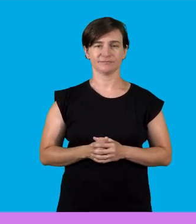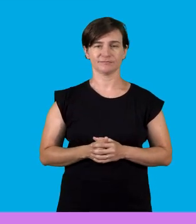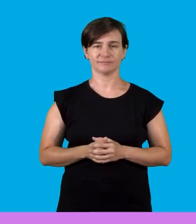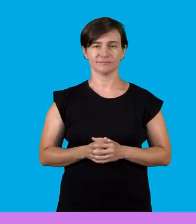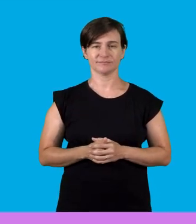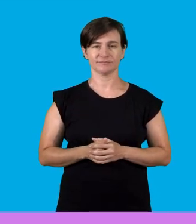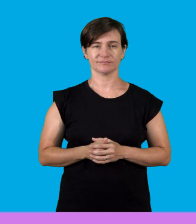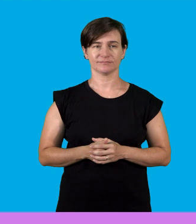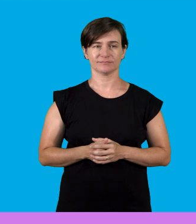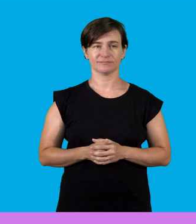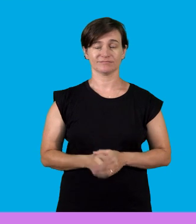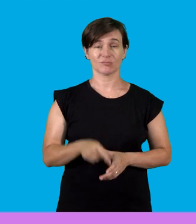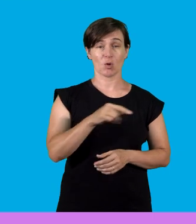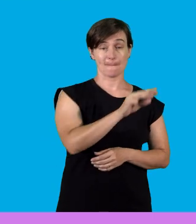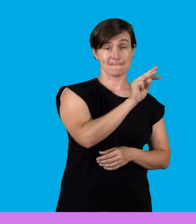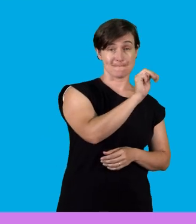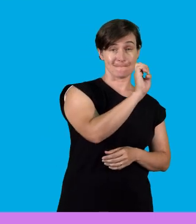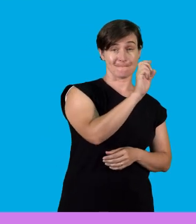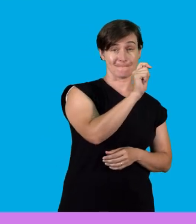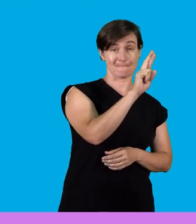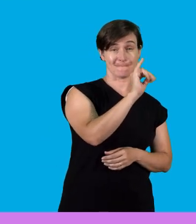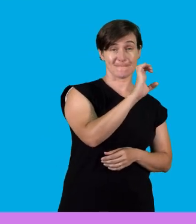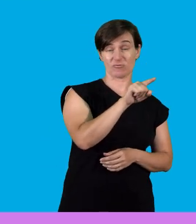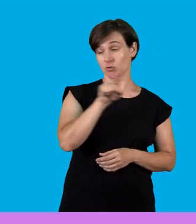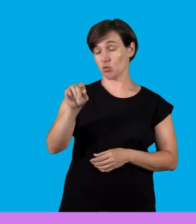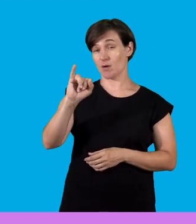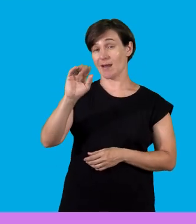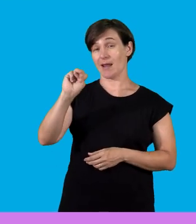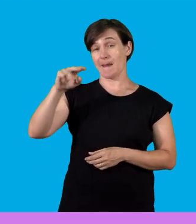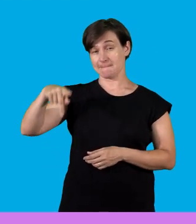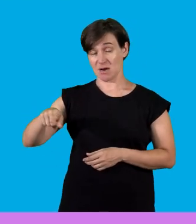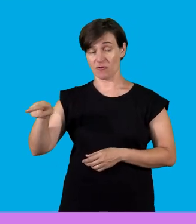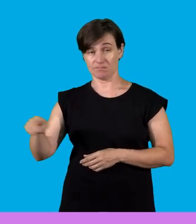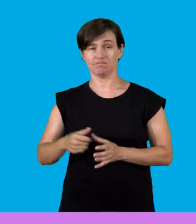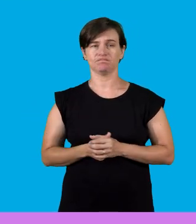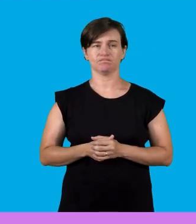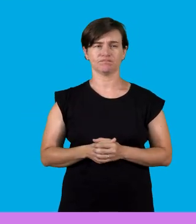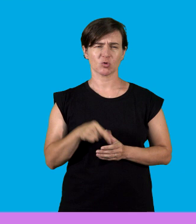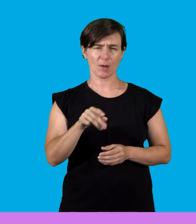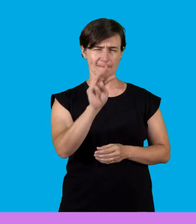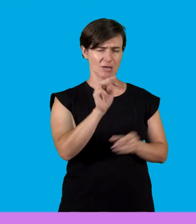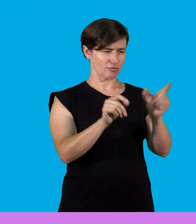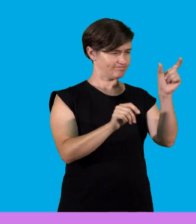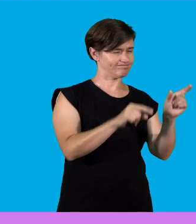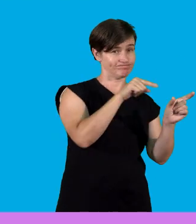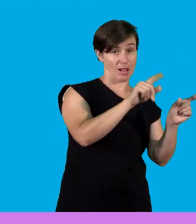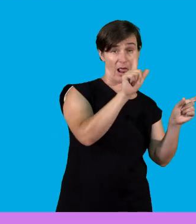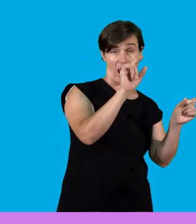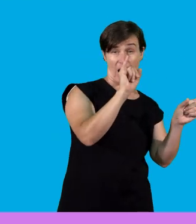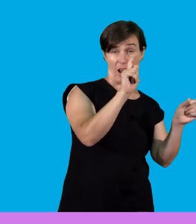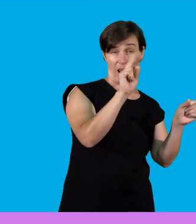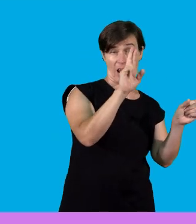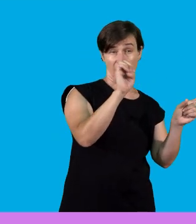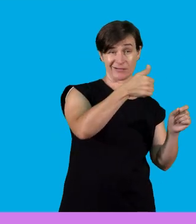So, metric to imperial. If we look at the metric side, we can see there is litre